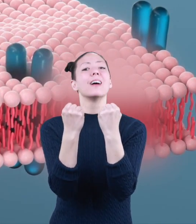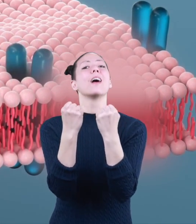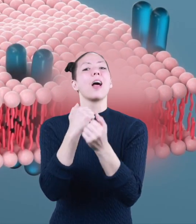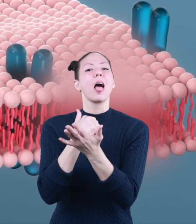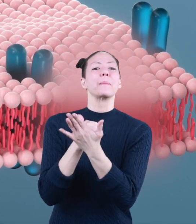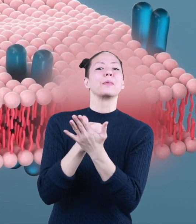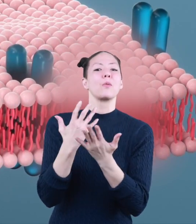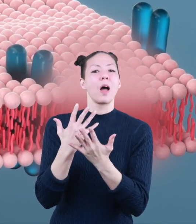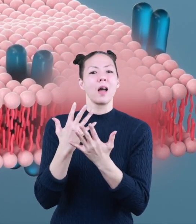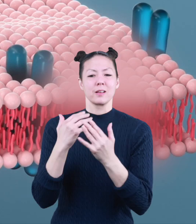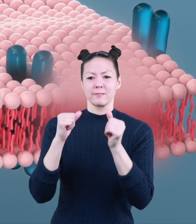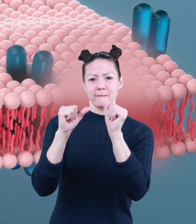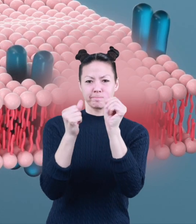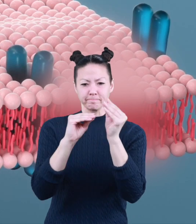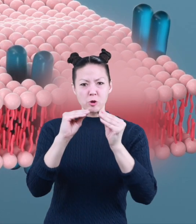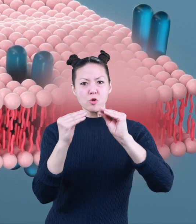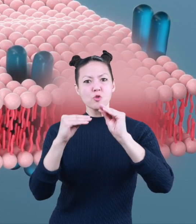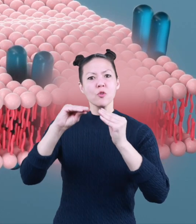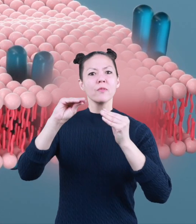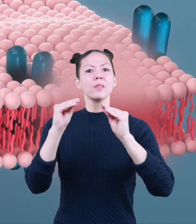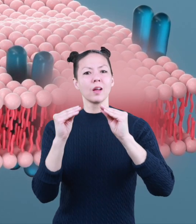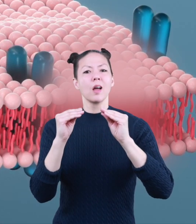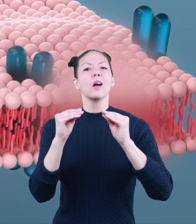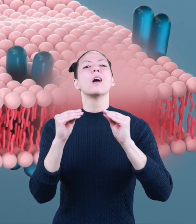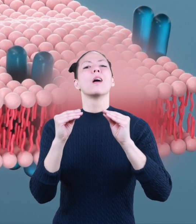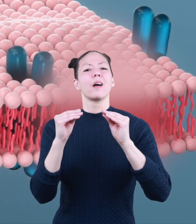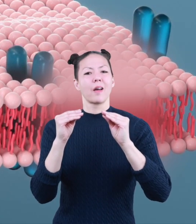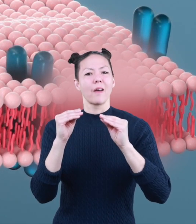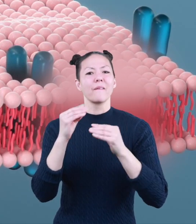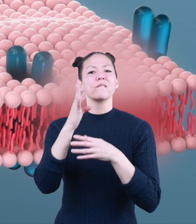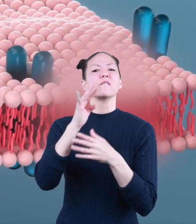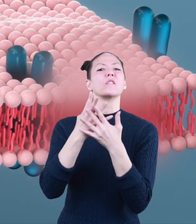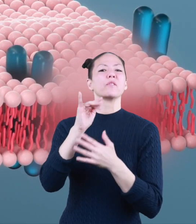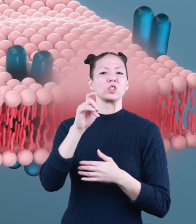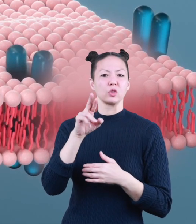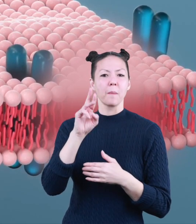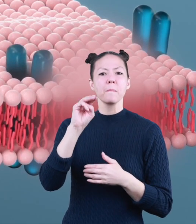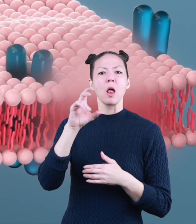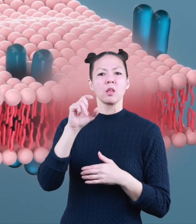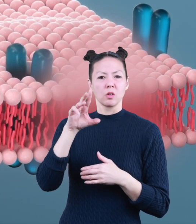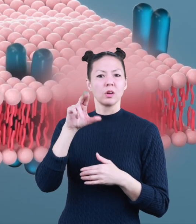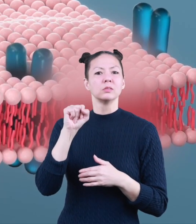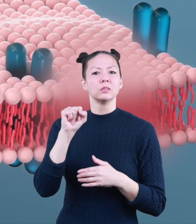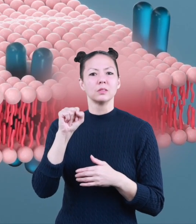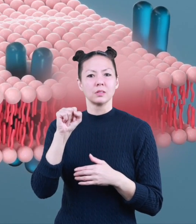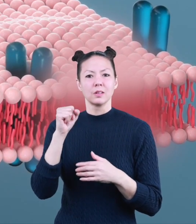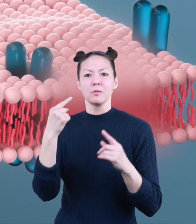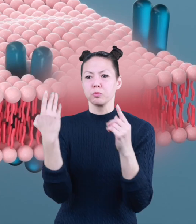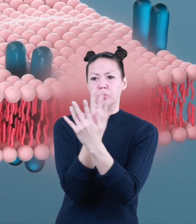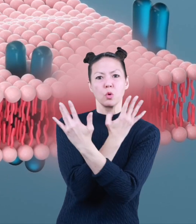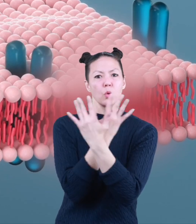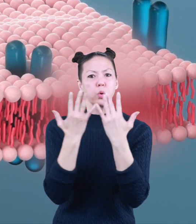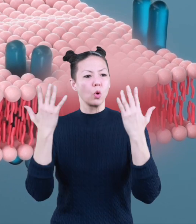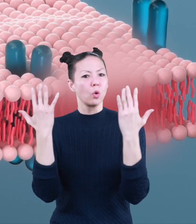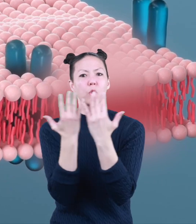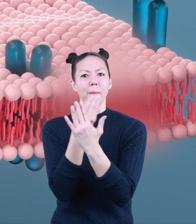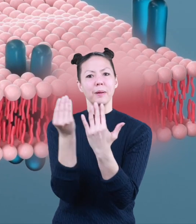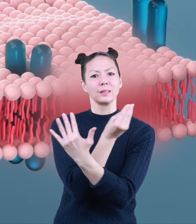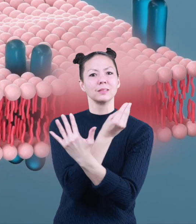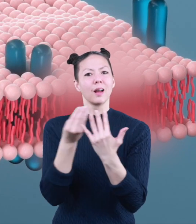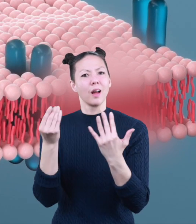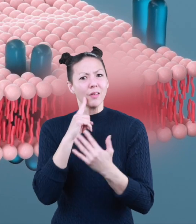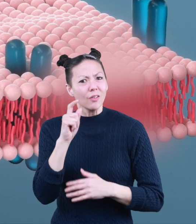that helps the cell keep its shape. It also filters molecules that pass in and out of the cell.